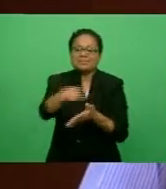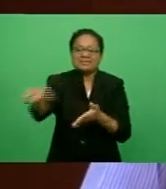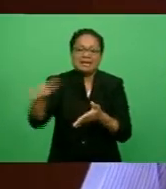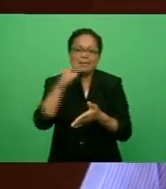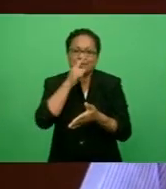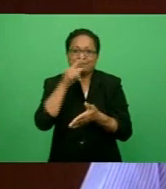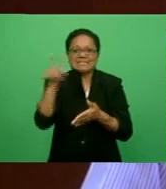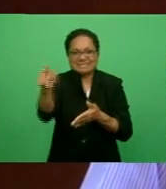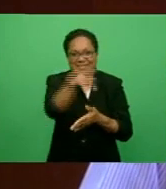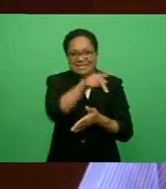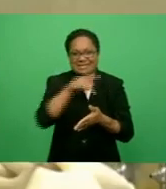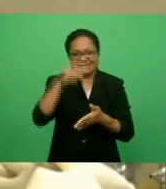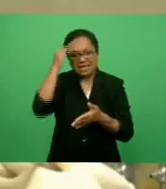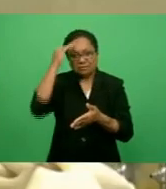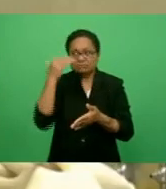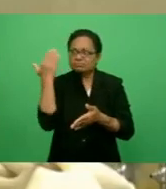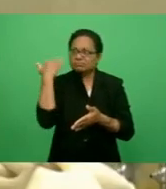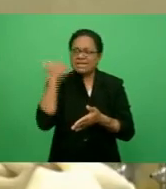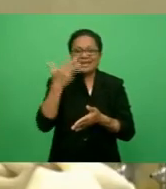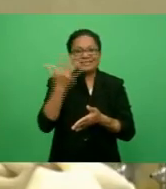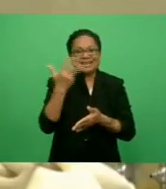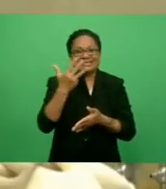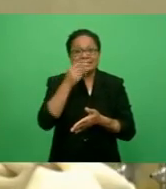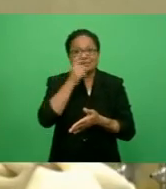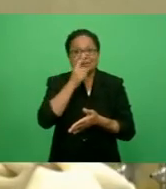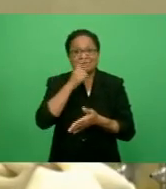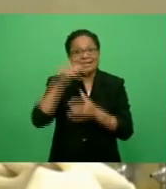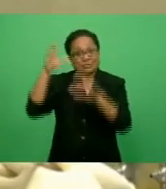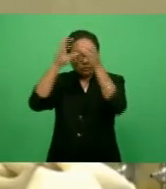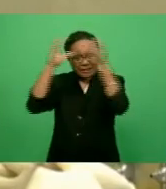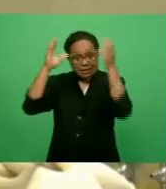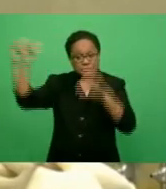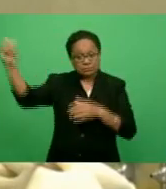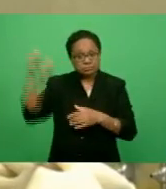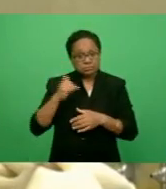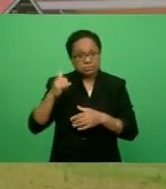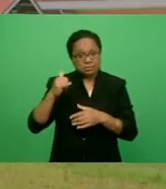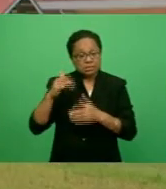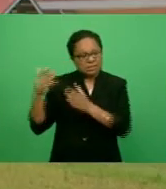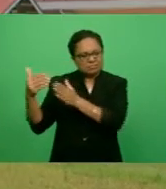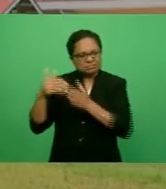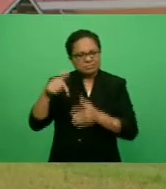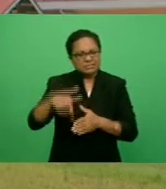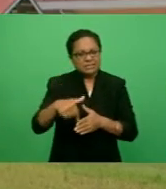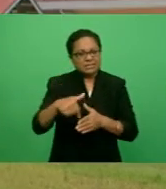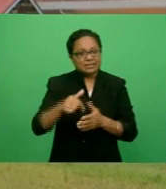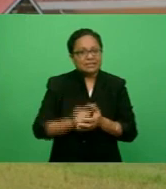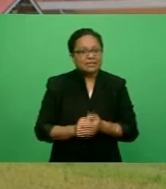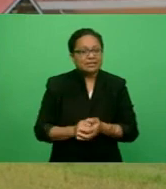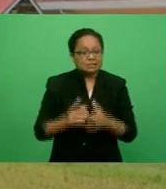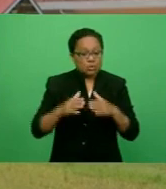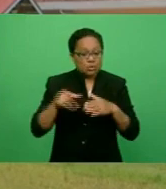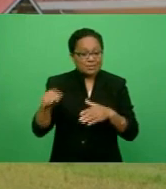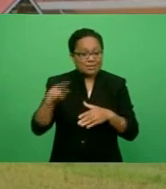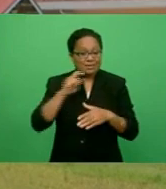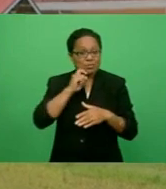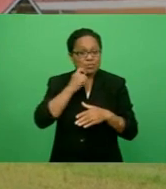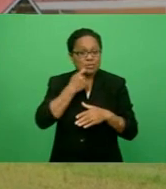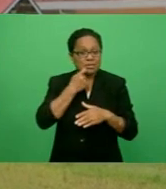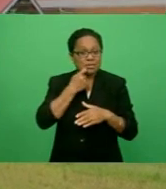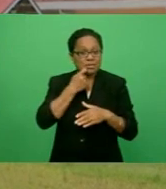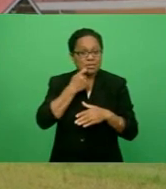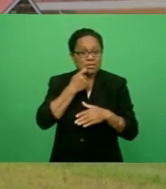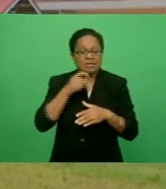just last week, we had 19 patients come from Tuvalu, who are currently in quarantine, that are going to receive their secondary-level